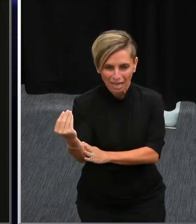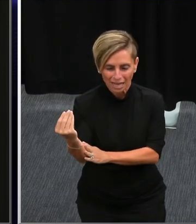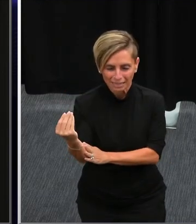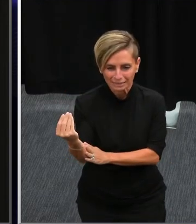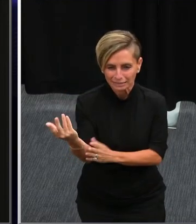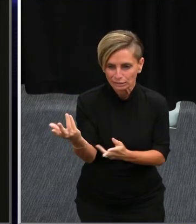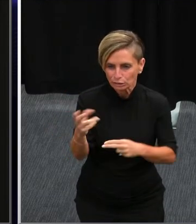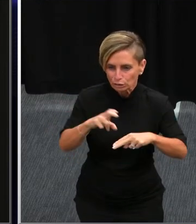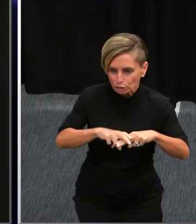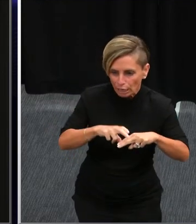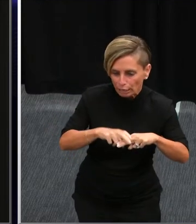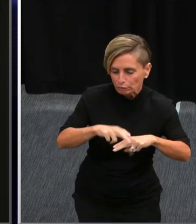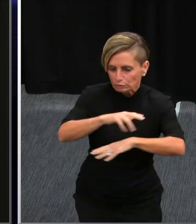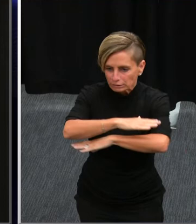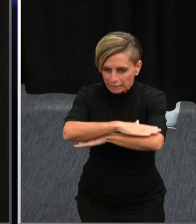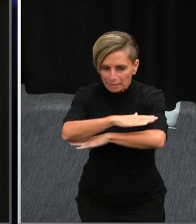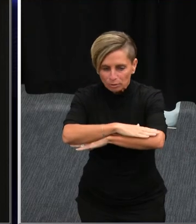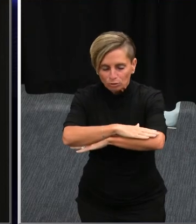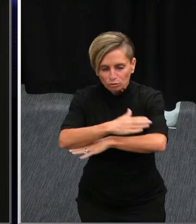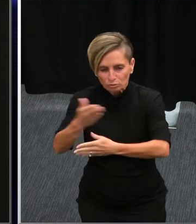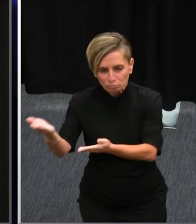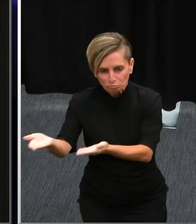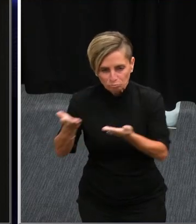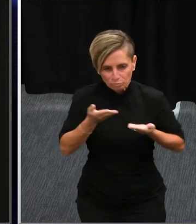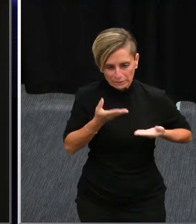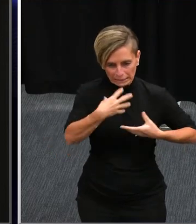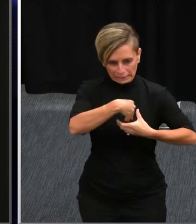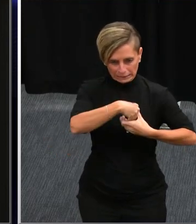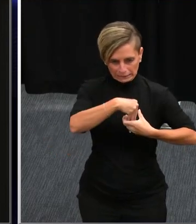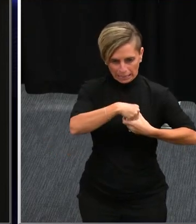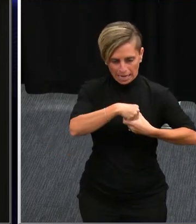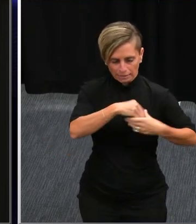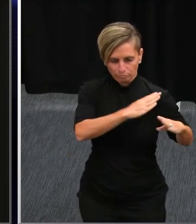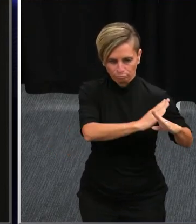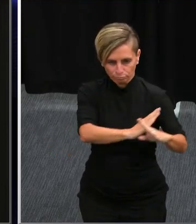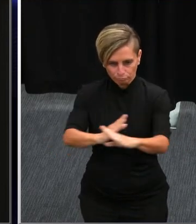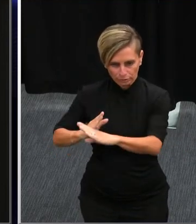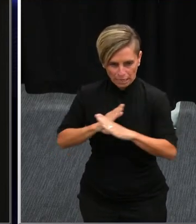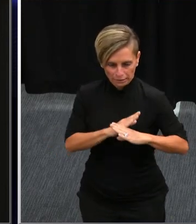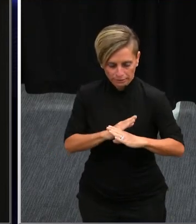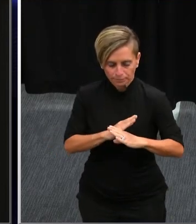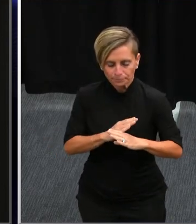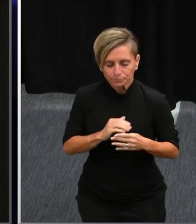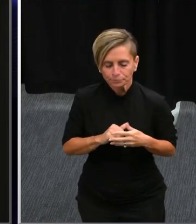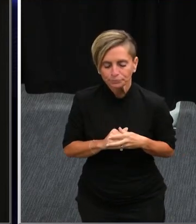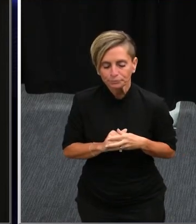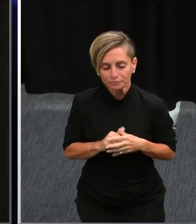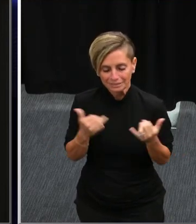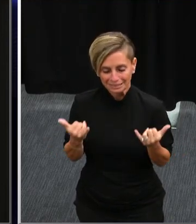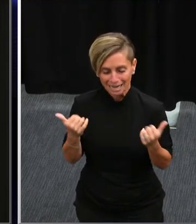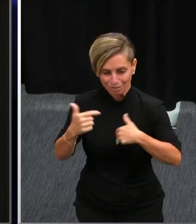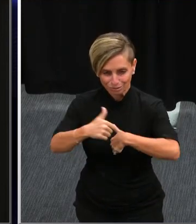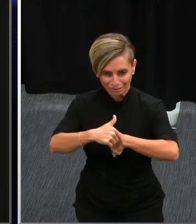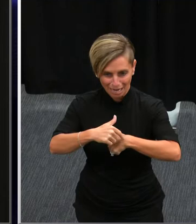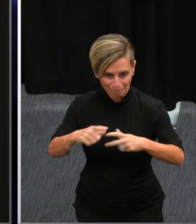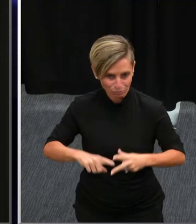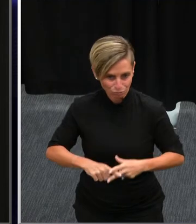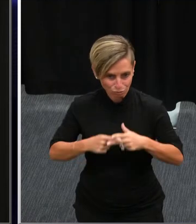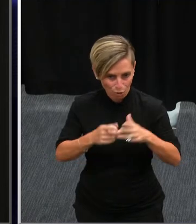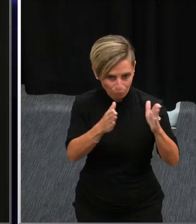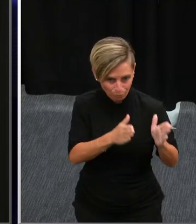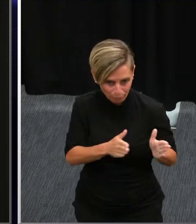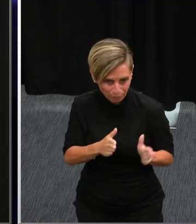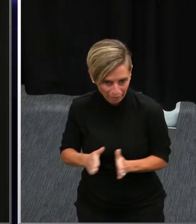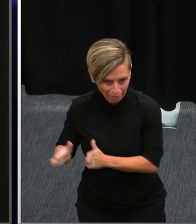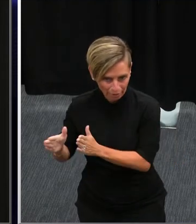can be light in a wind that could cause damage, let's make sure that those are secured. This is the time to do that. This storm for